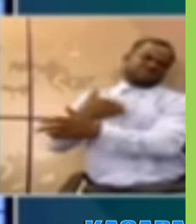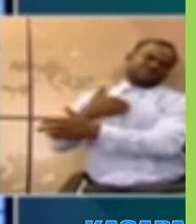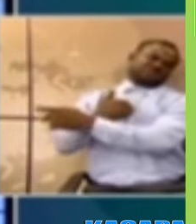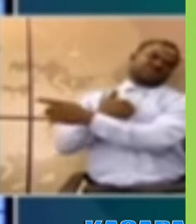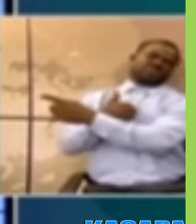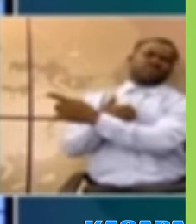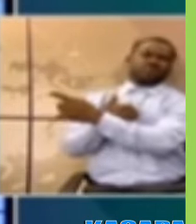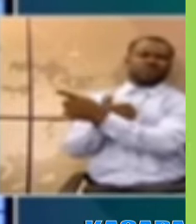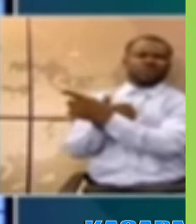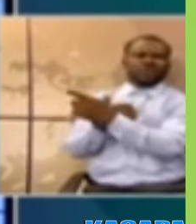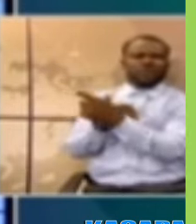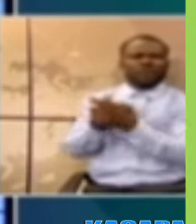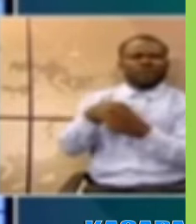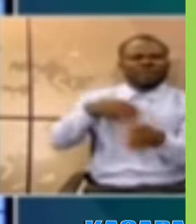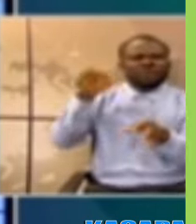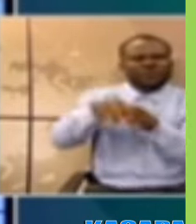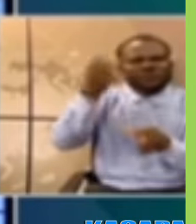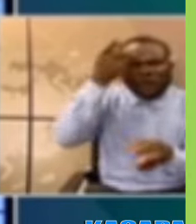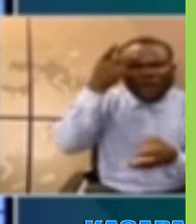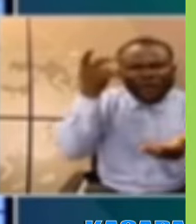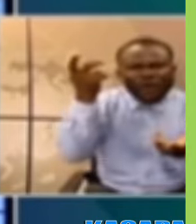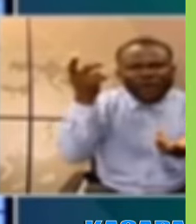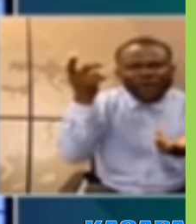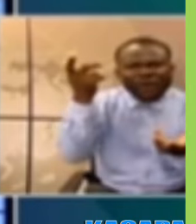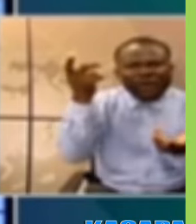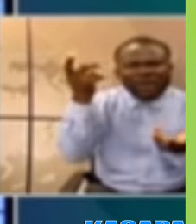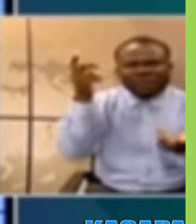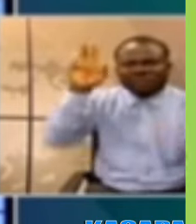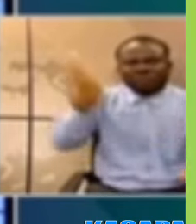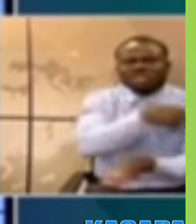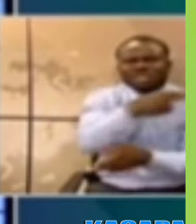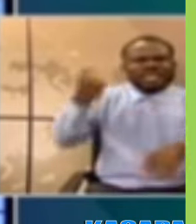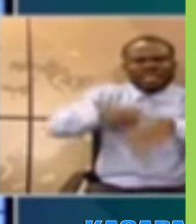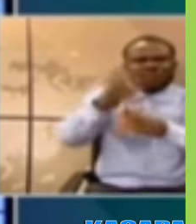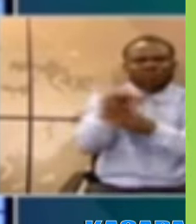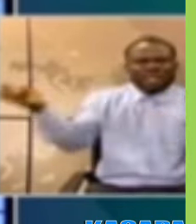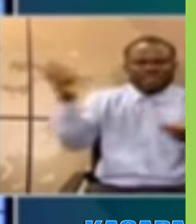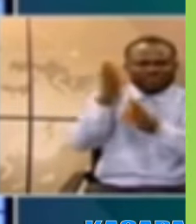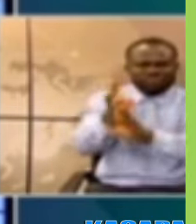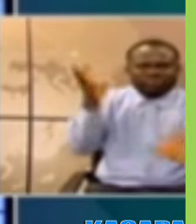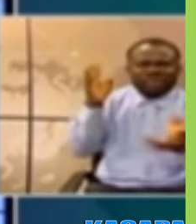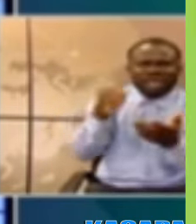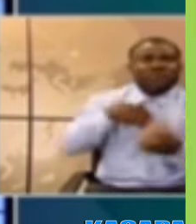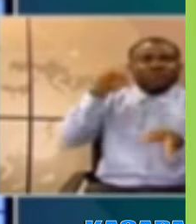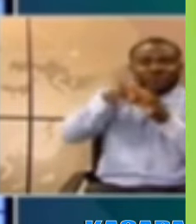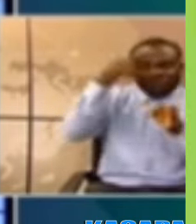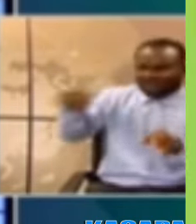Abana yet to Nyan send him and for some years we so we vote for people to get job for